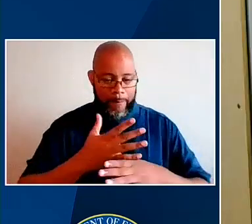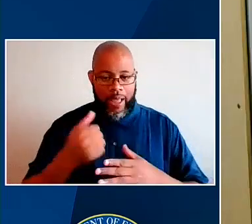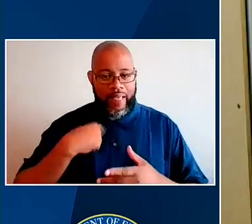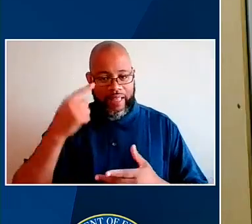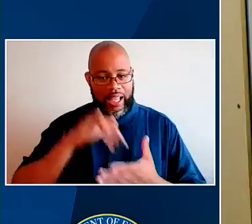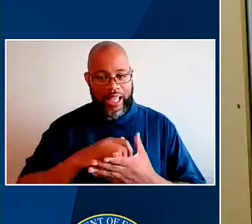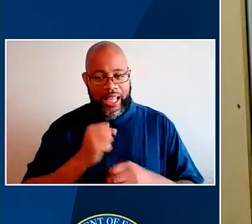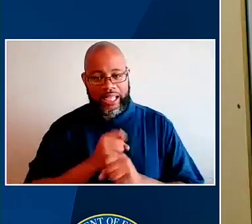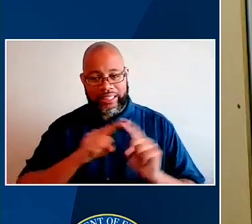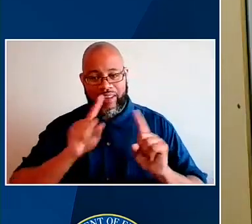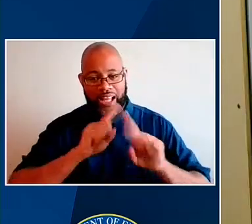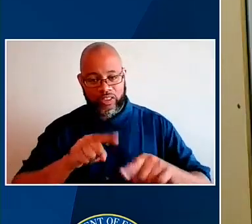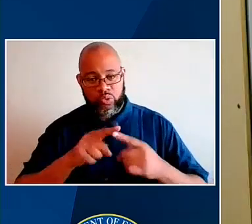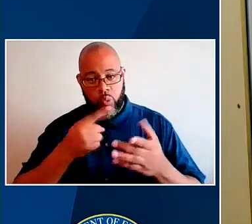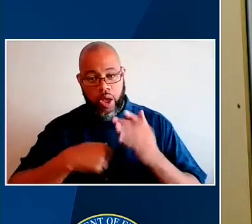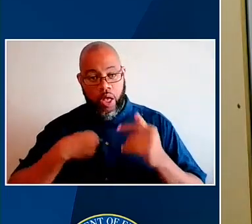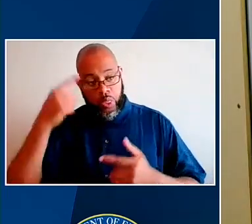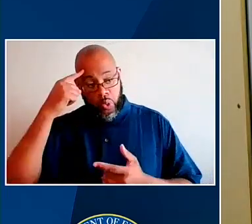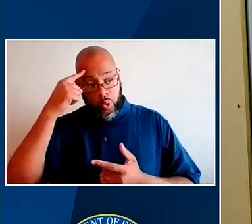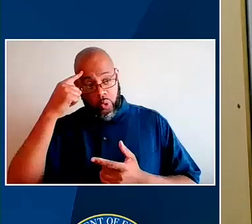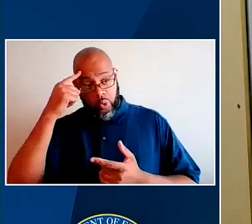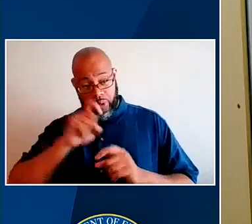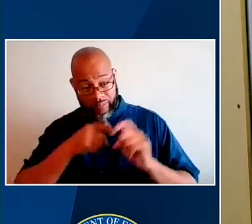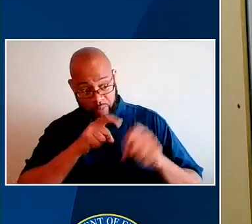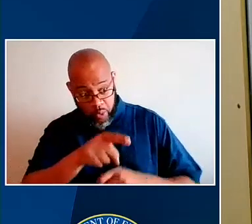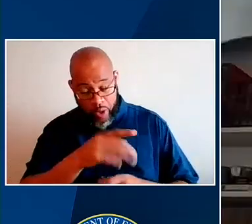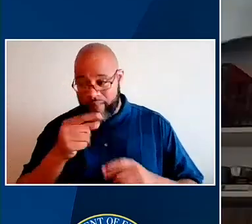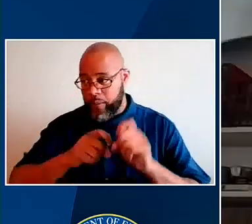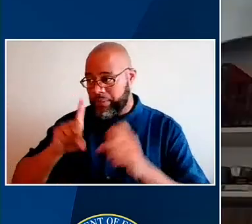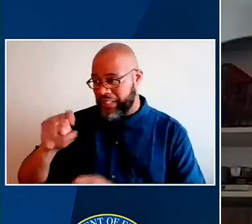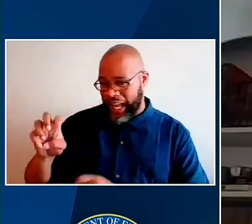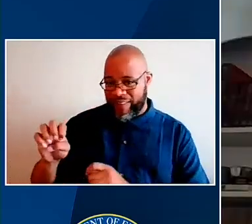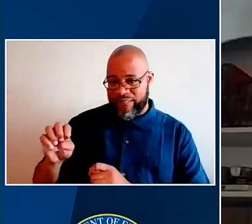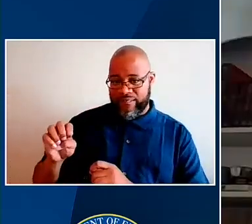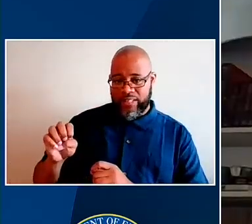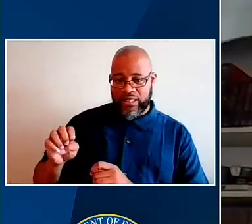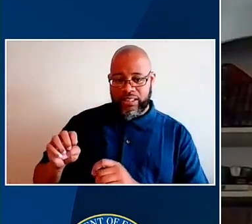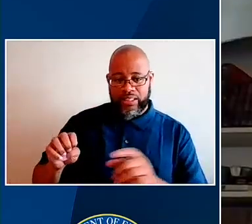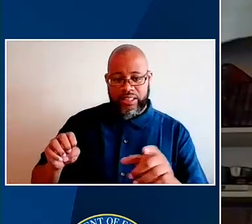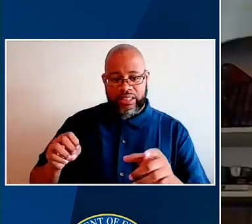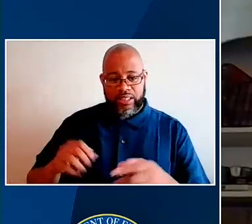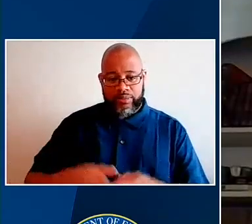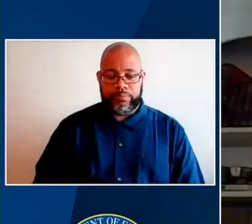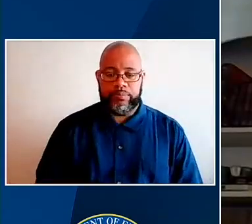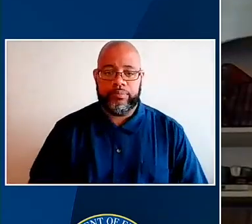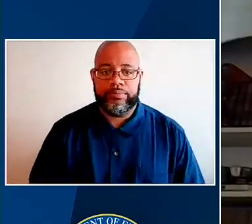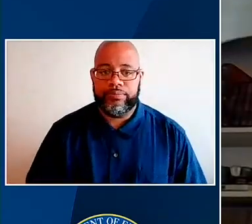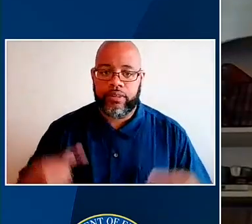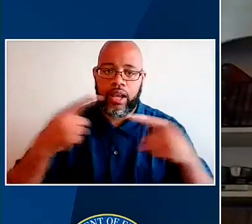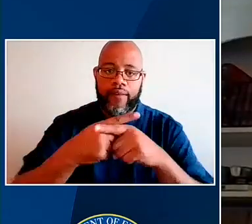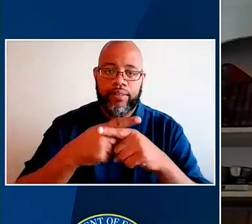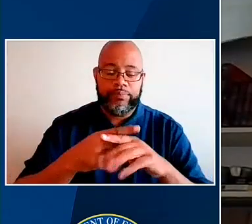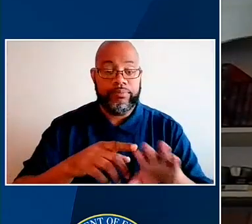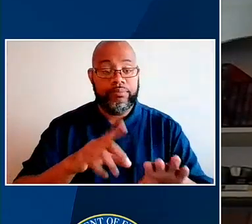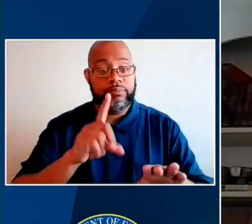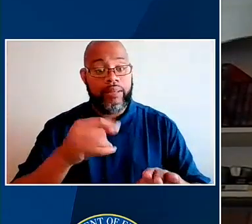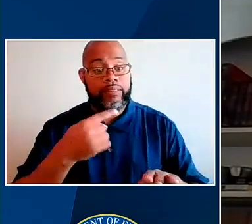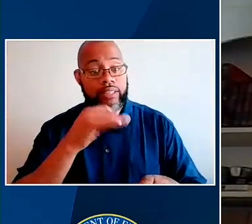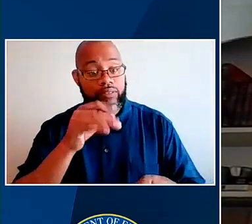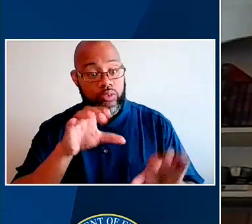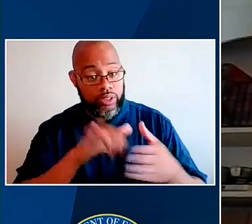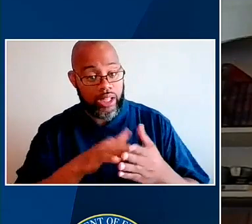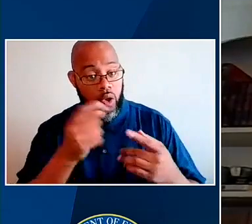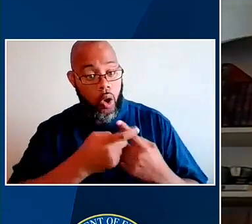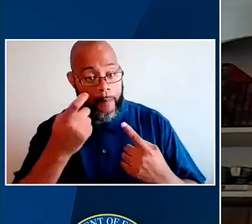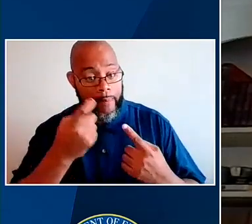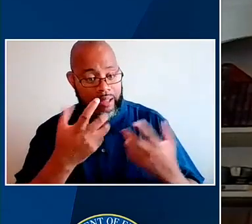a different answer to what I thought was a dumb question from you and from Dave. No, Dave, I think it's the same thing. What Dave was saying, if you're doing this, you're automatically